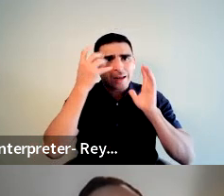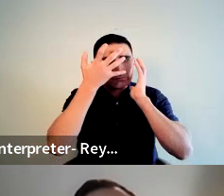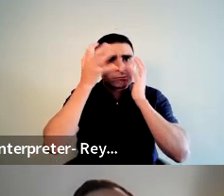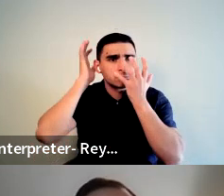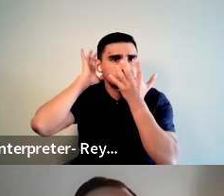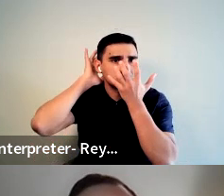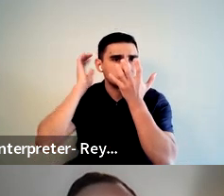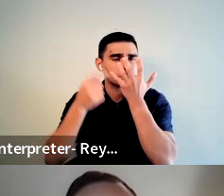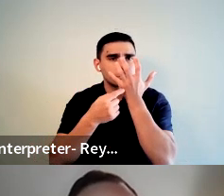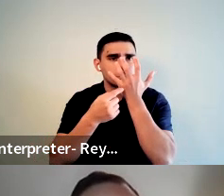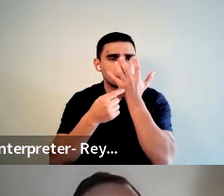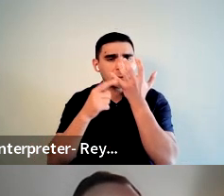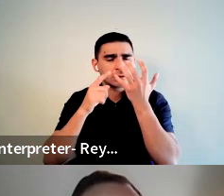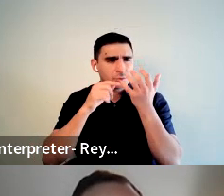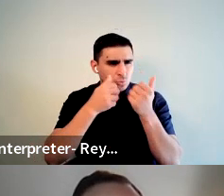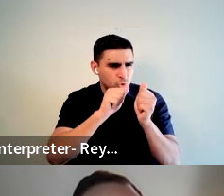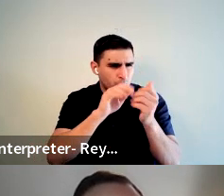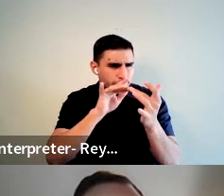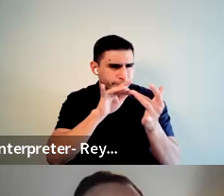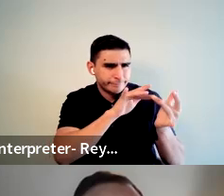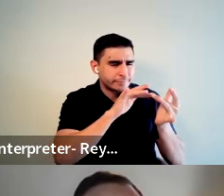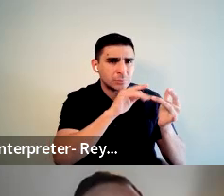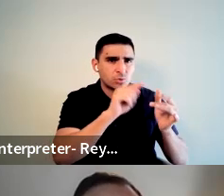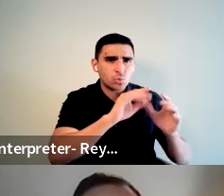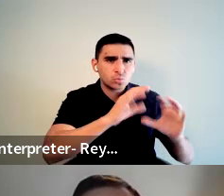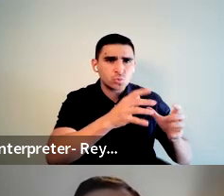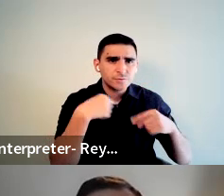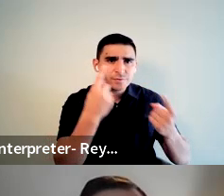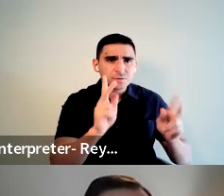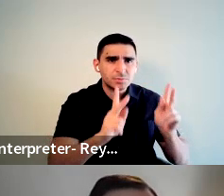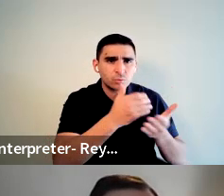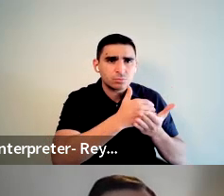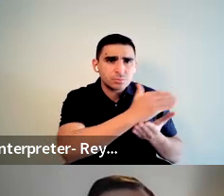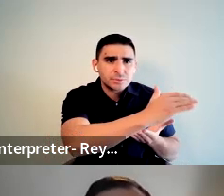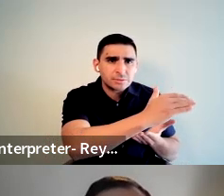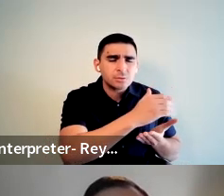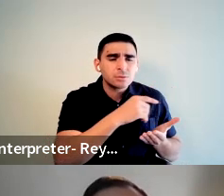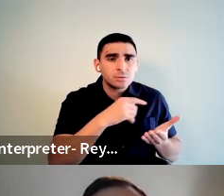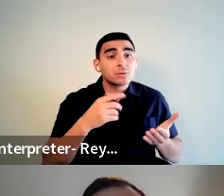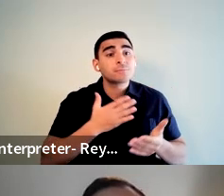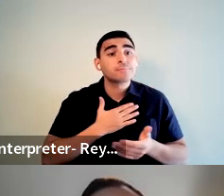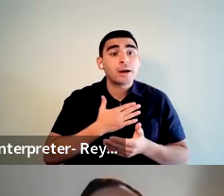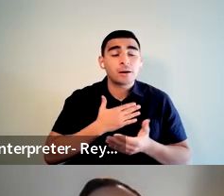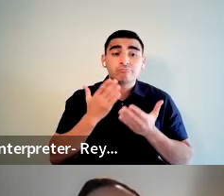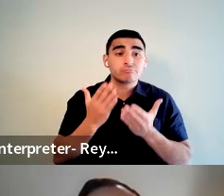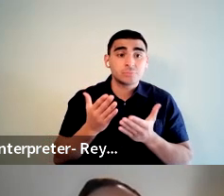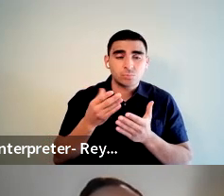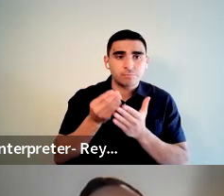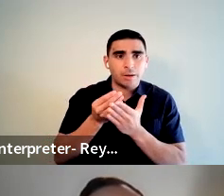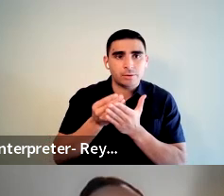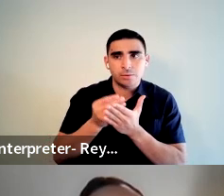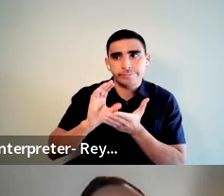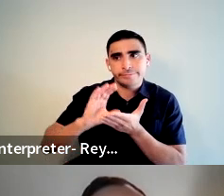marketing to marginalized communities. So I guess my wish would be that we put money away to be